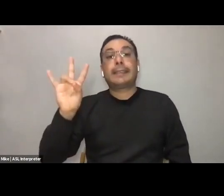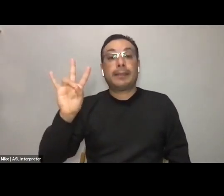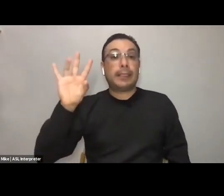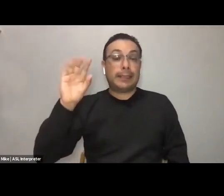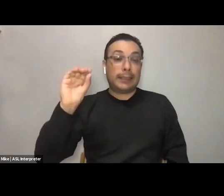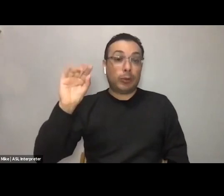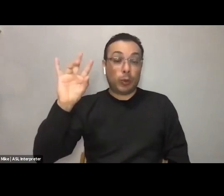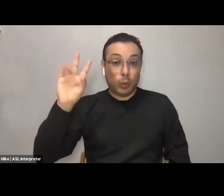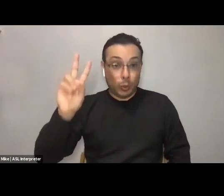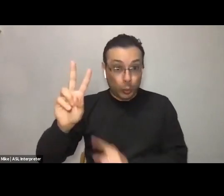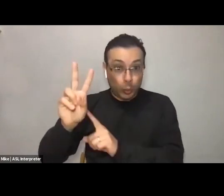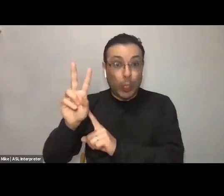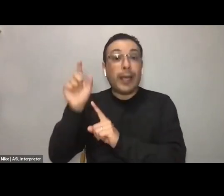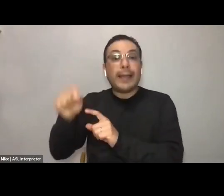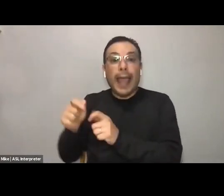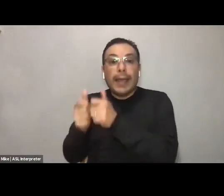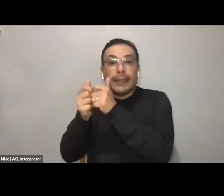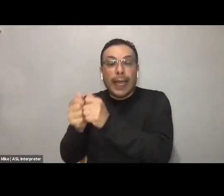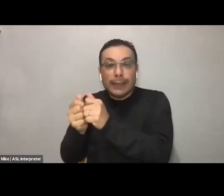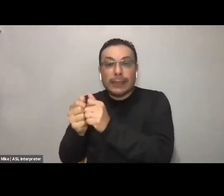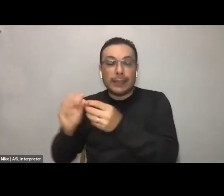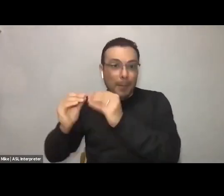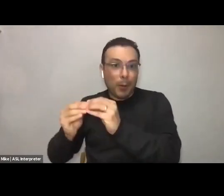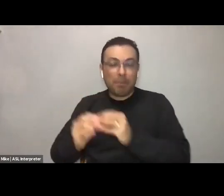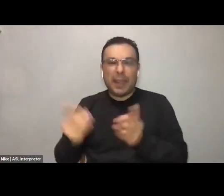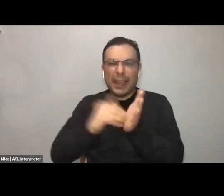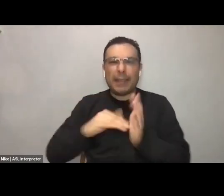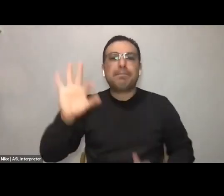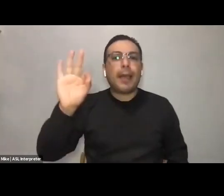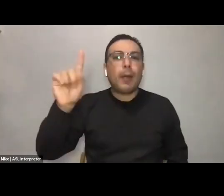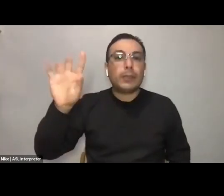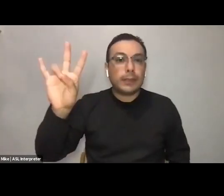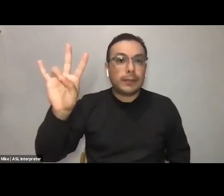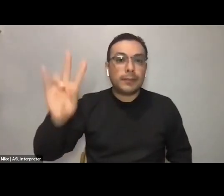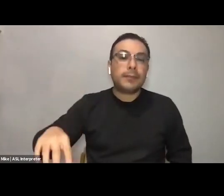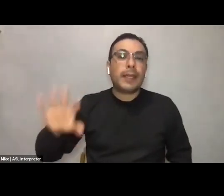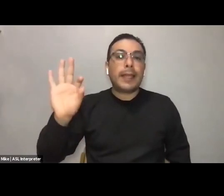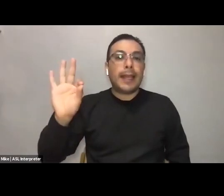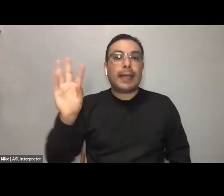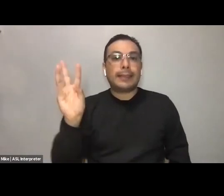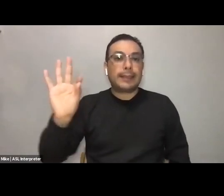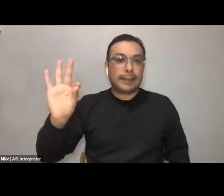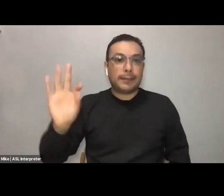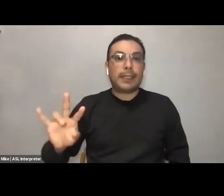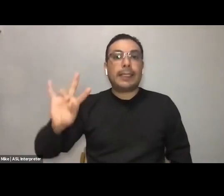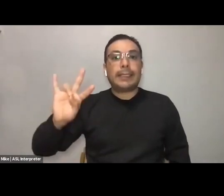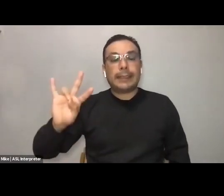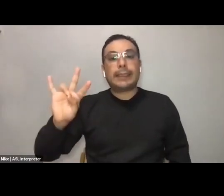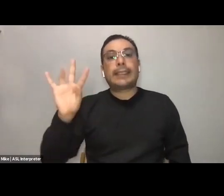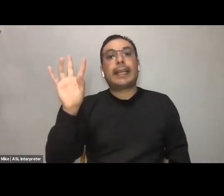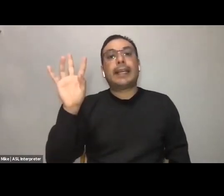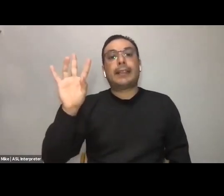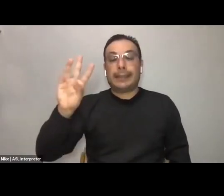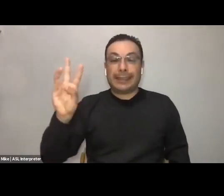at any time during the program. That phone number once again is 917-969-6702.